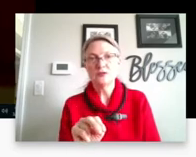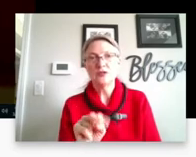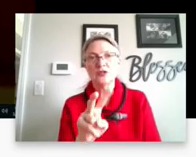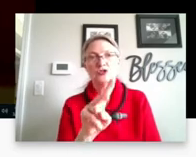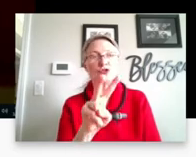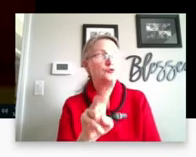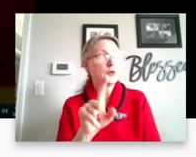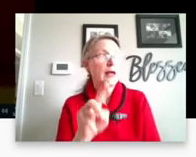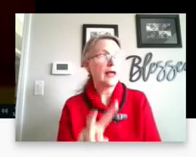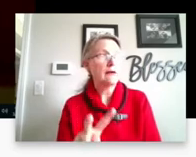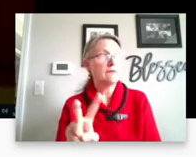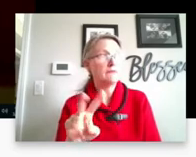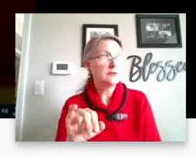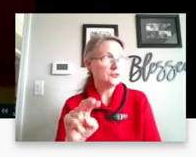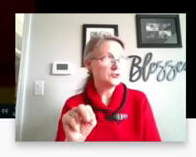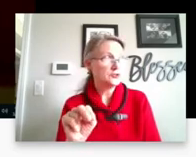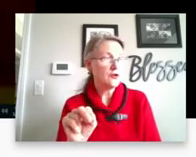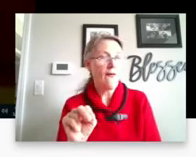2.5,